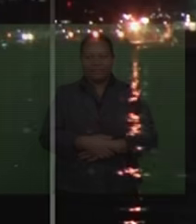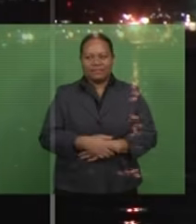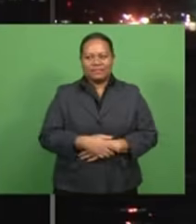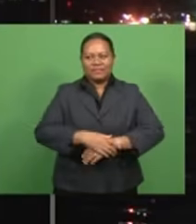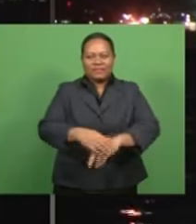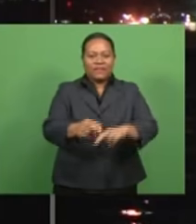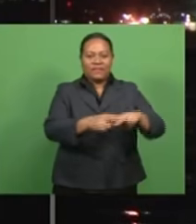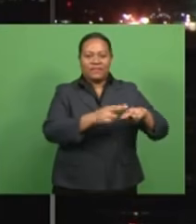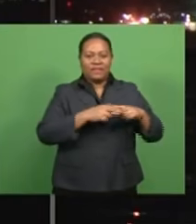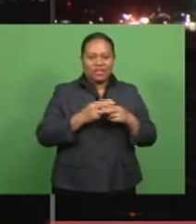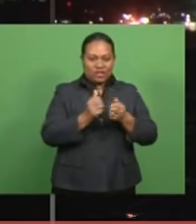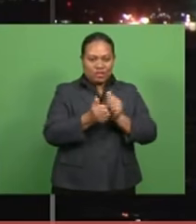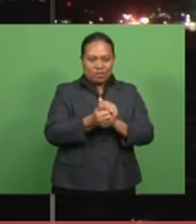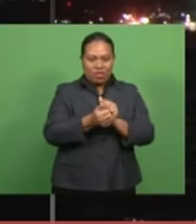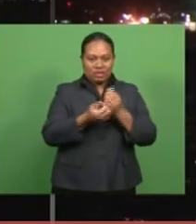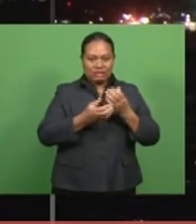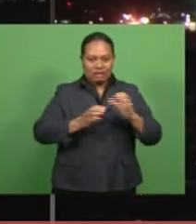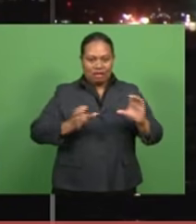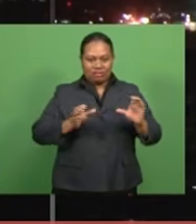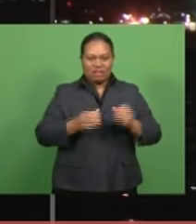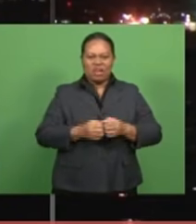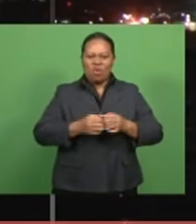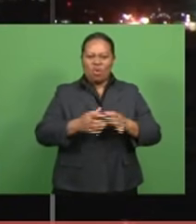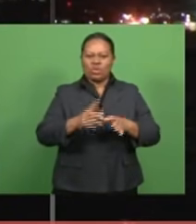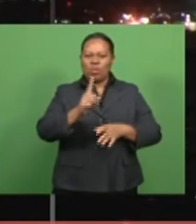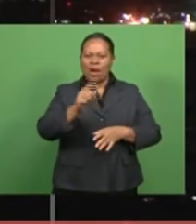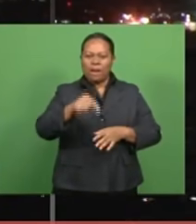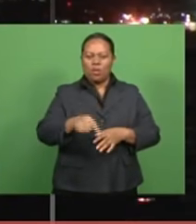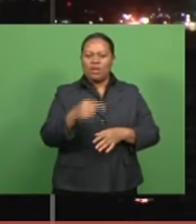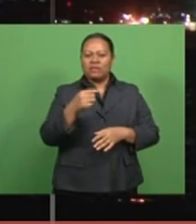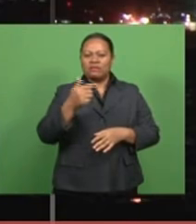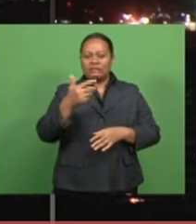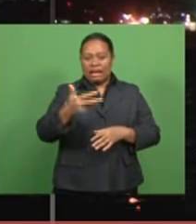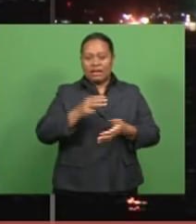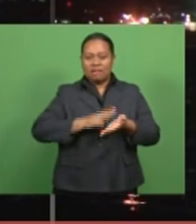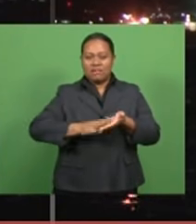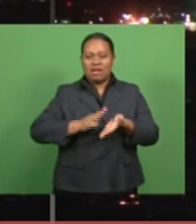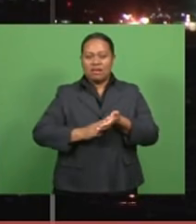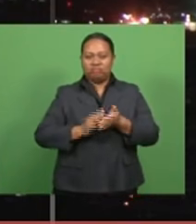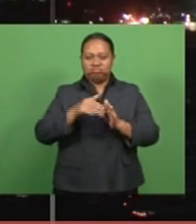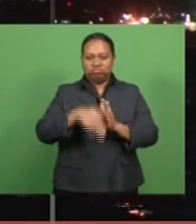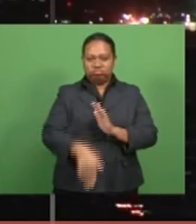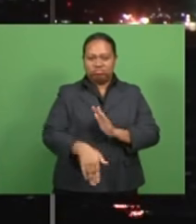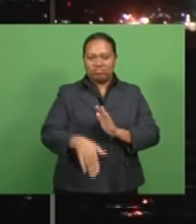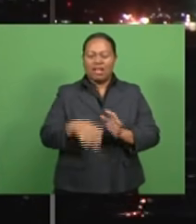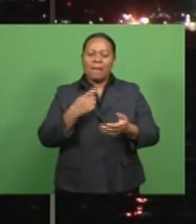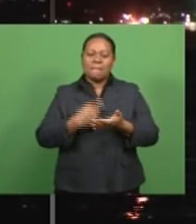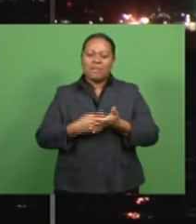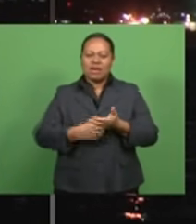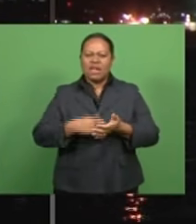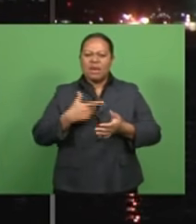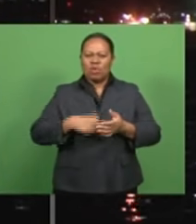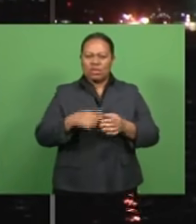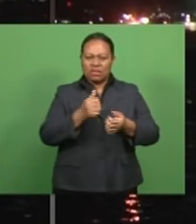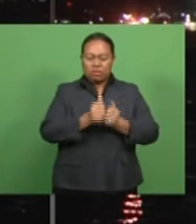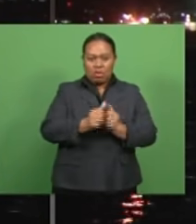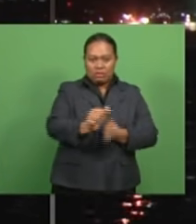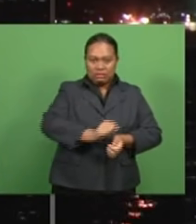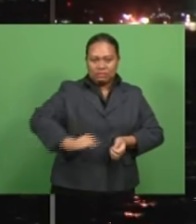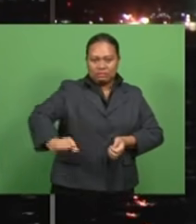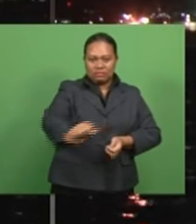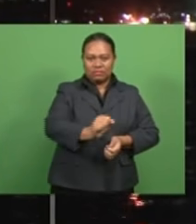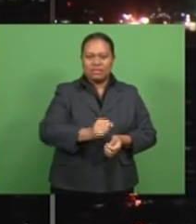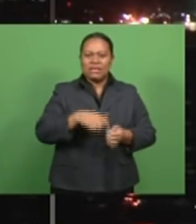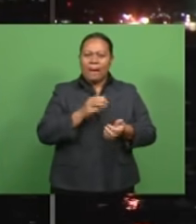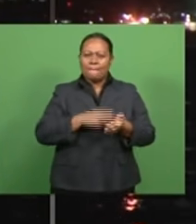The Fiji Sports Council has lost $1.9 million in revenue after the closure of all sporting facilities in March amid